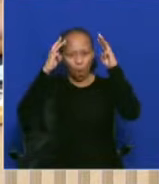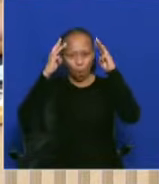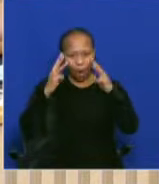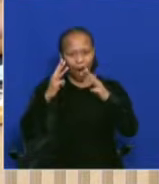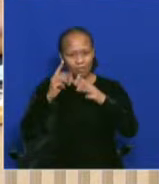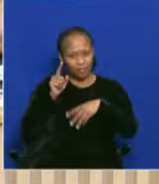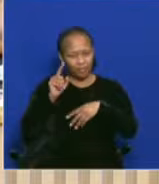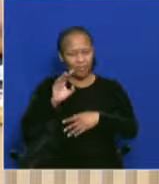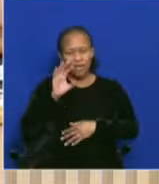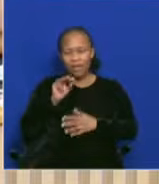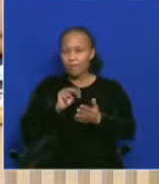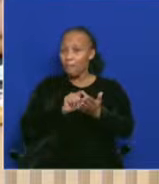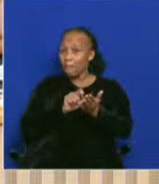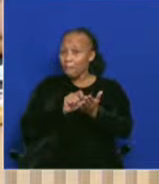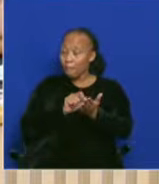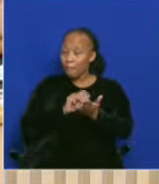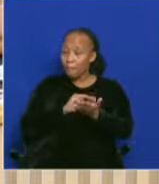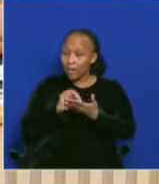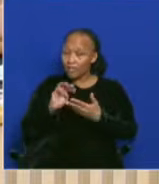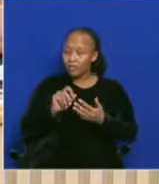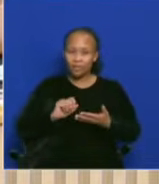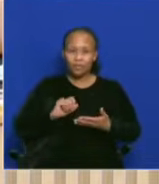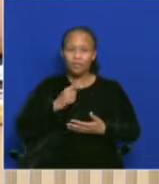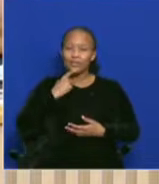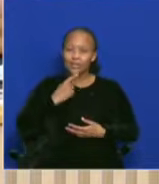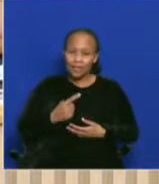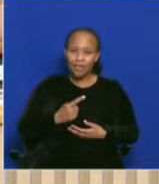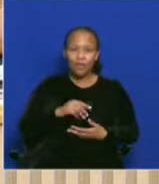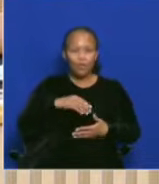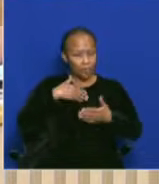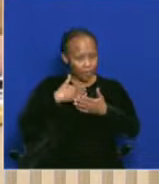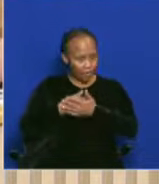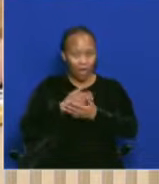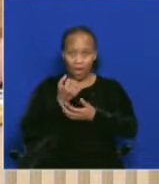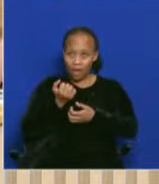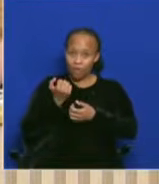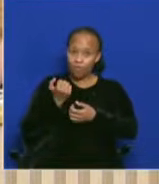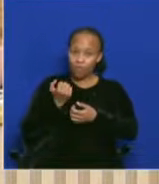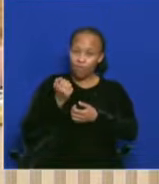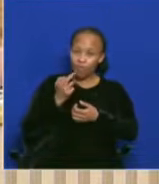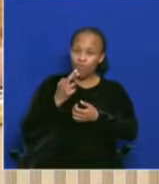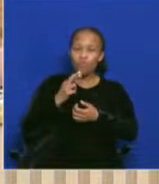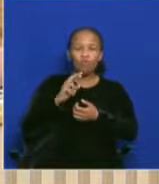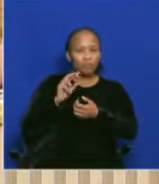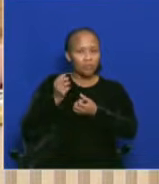can rent to Treasury, and then there's a video attachment.